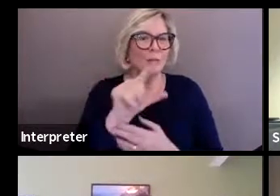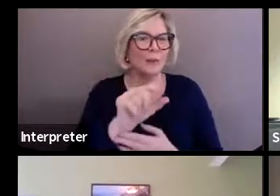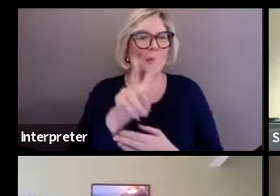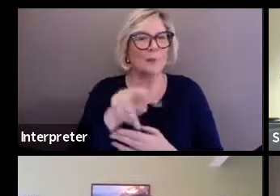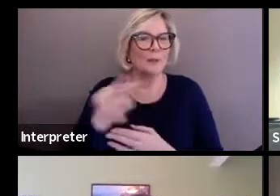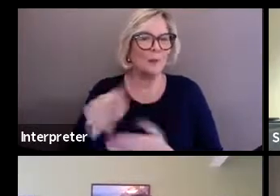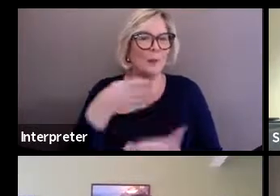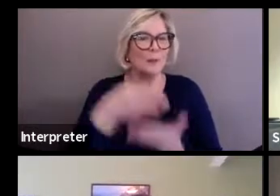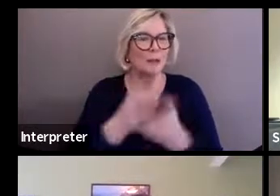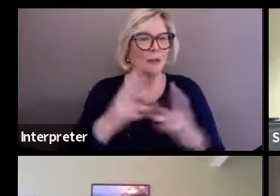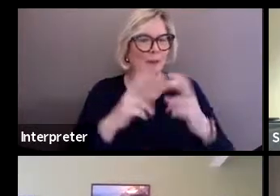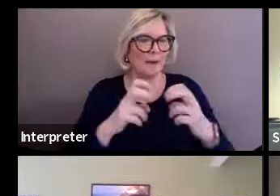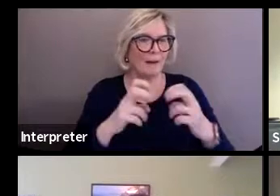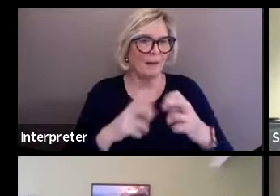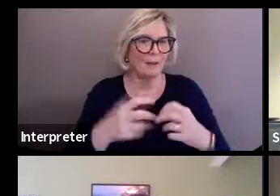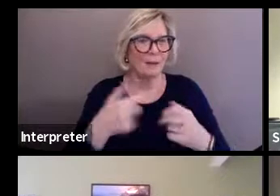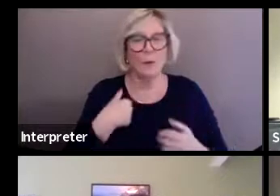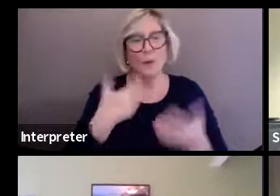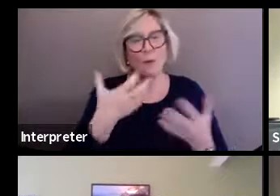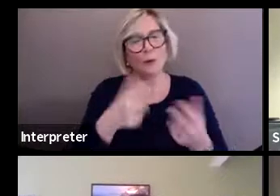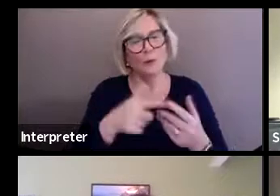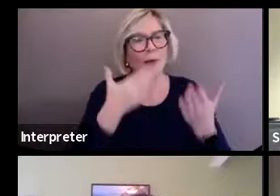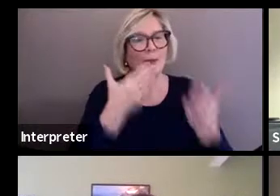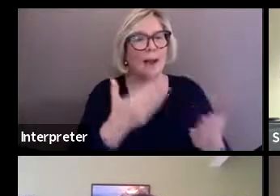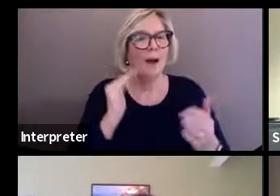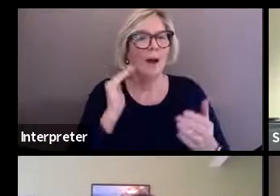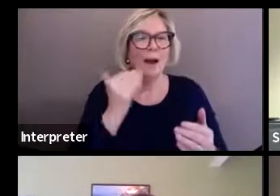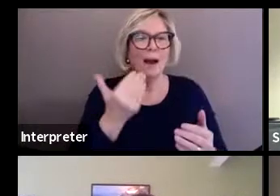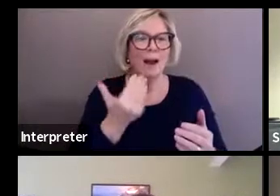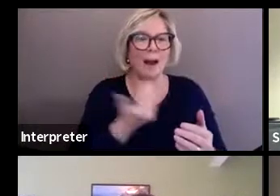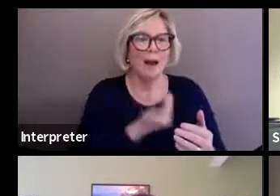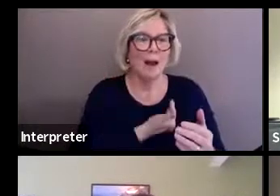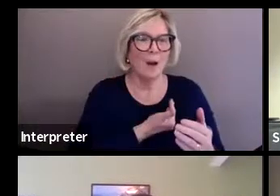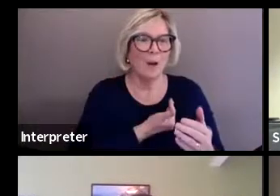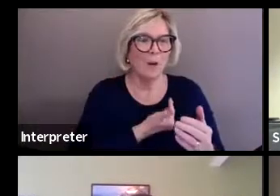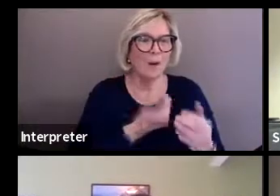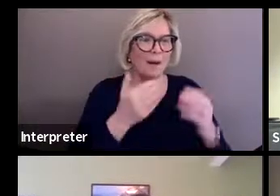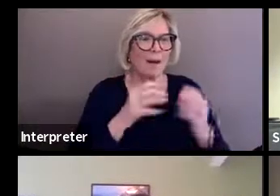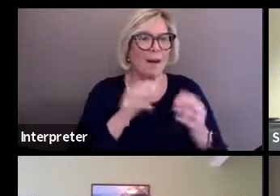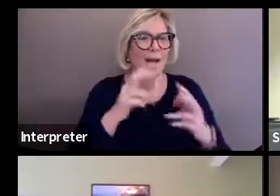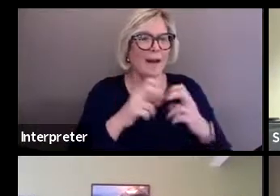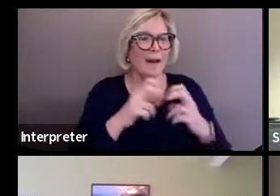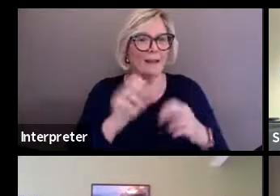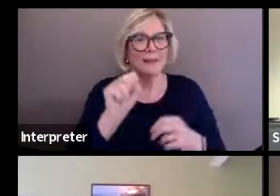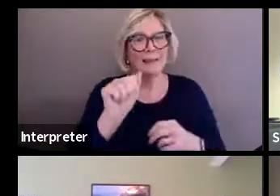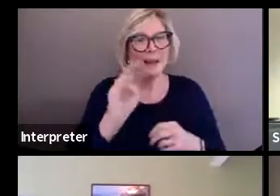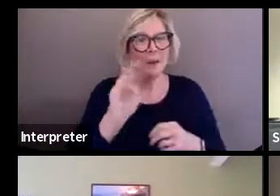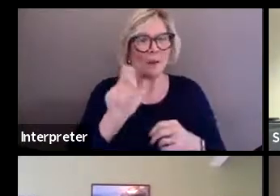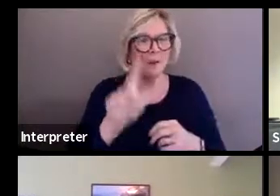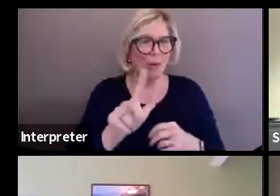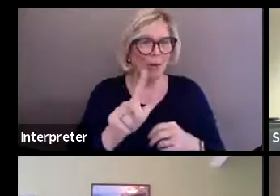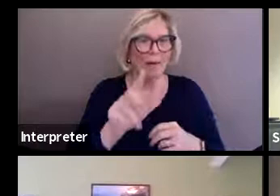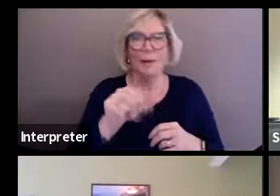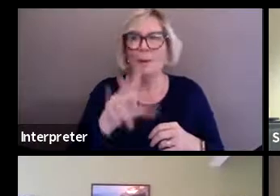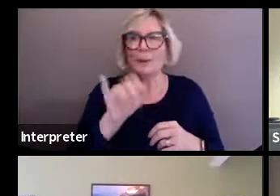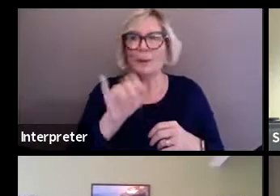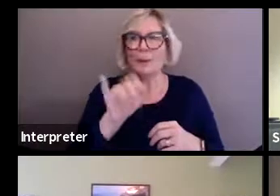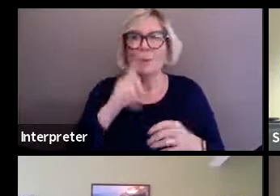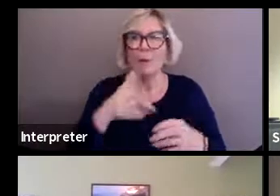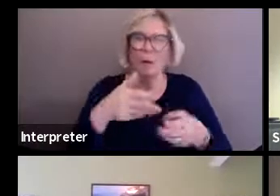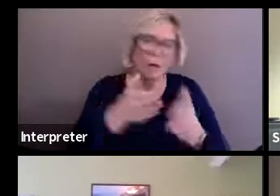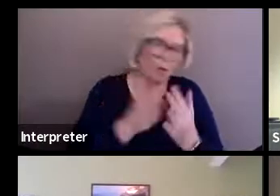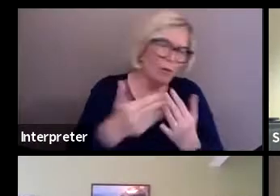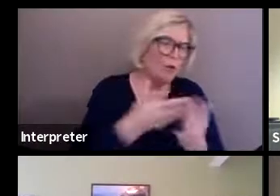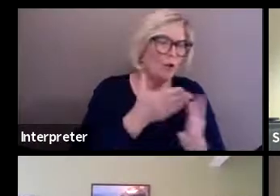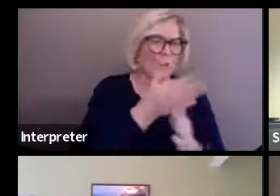budget analysis. We would like to thank our assigned analyst, Mr. Samuel Quist, for his thorough